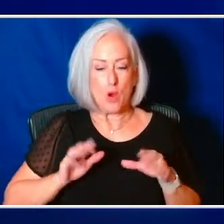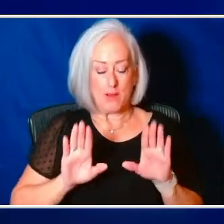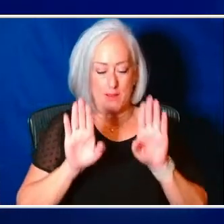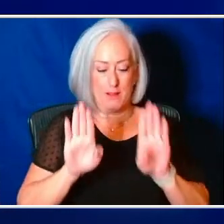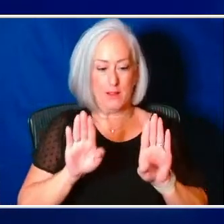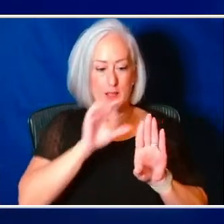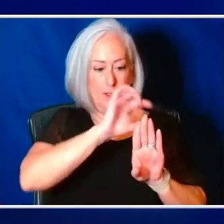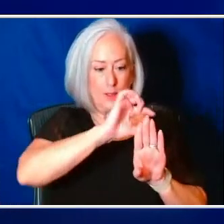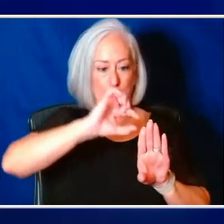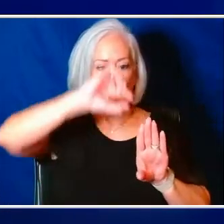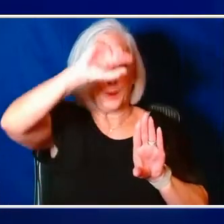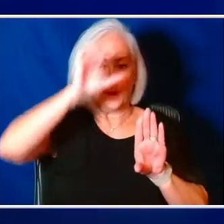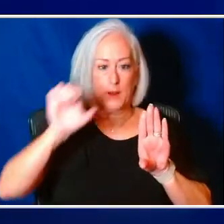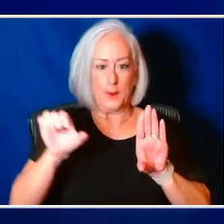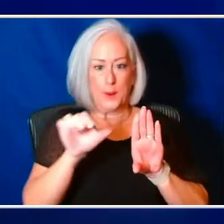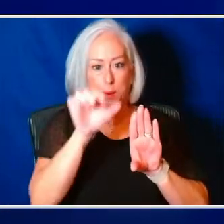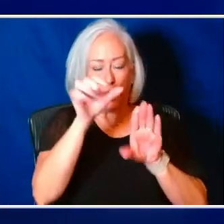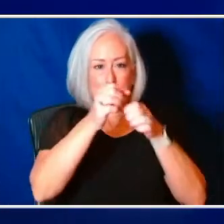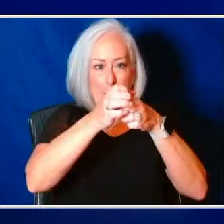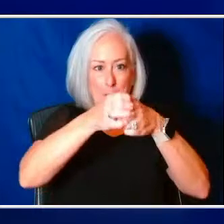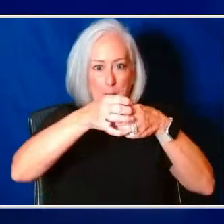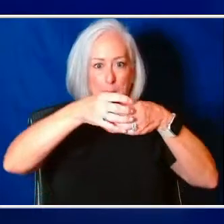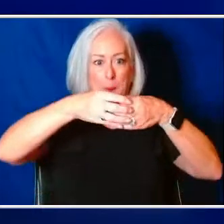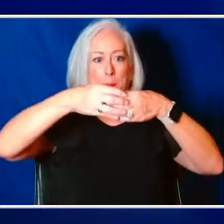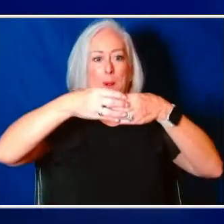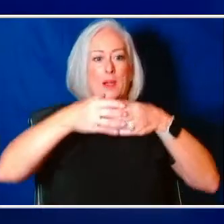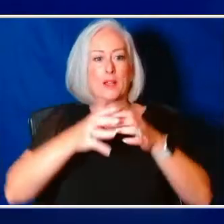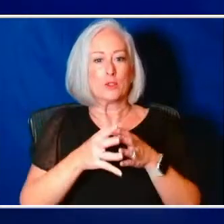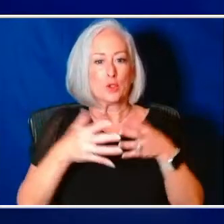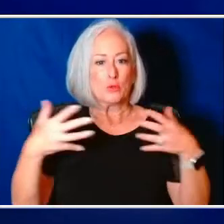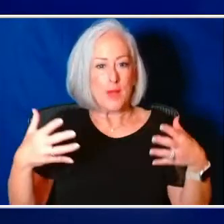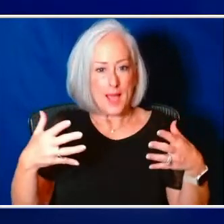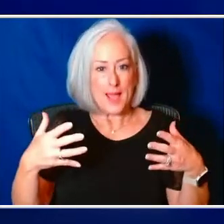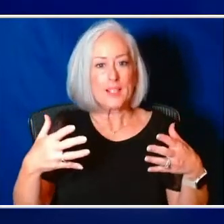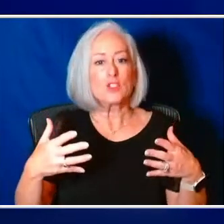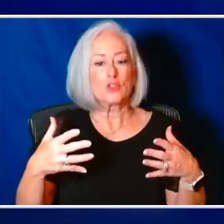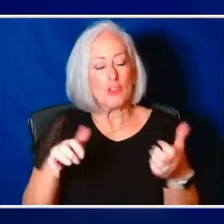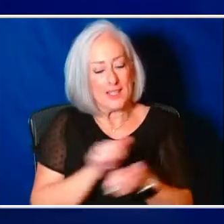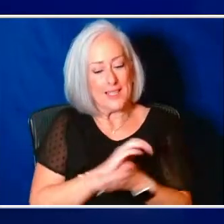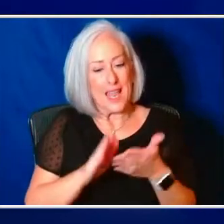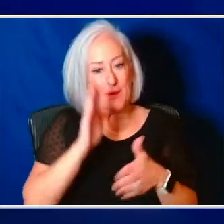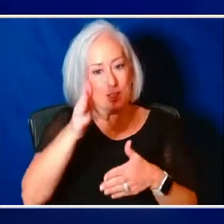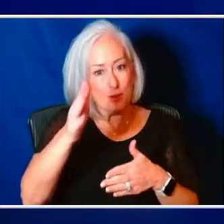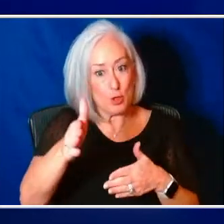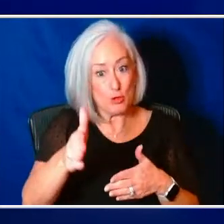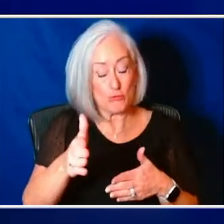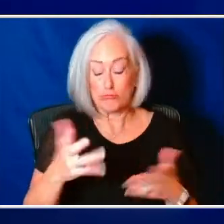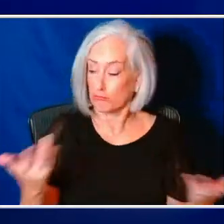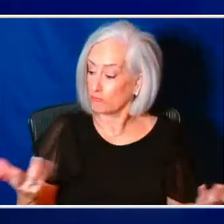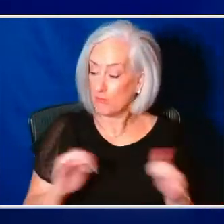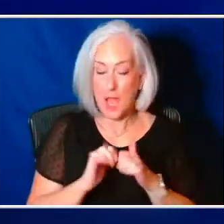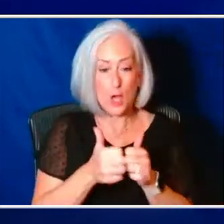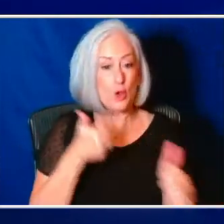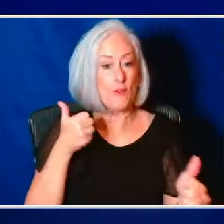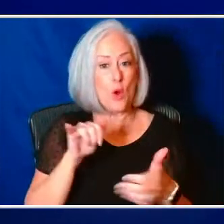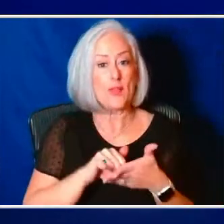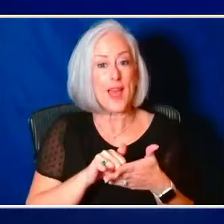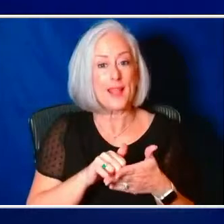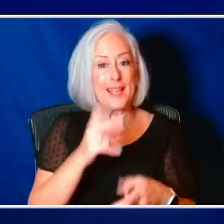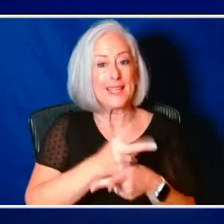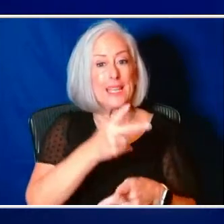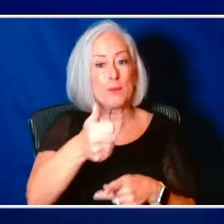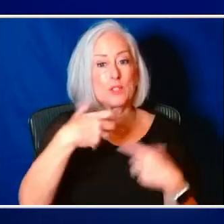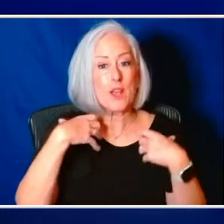we call overstretching and some long-term lung damage. The way to avoid that, keep yourself healthy. Exercise, don't